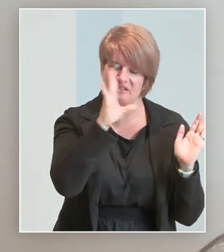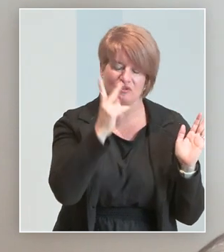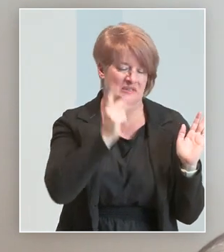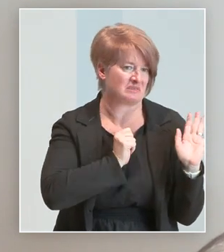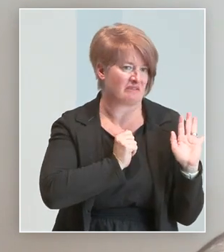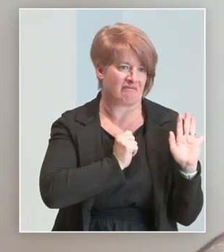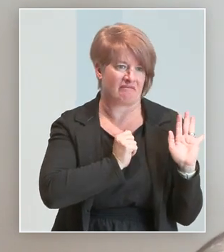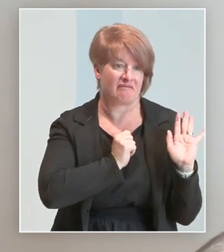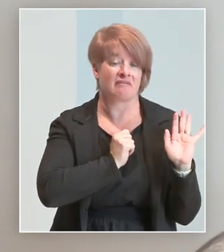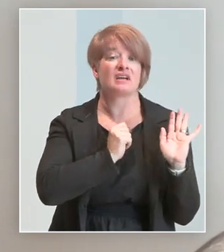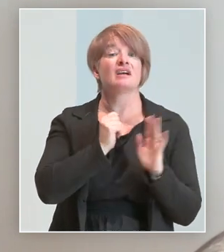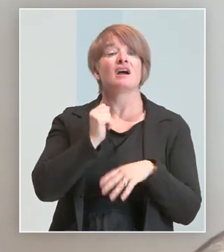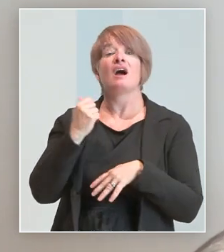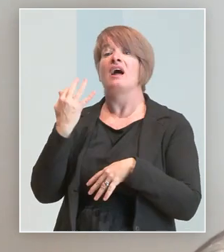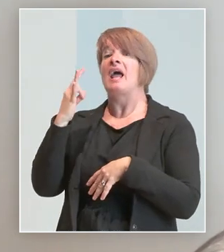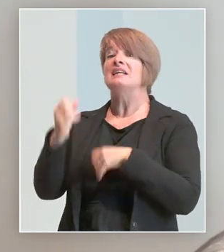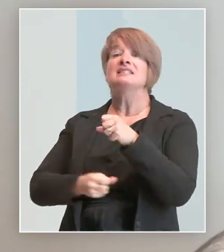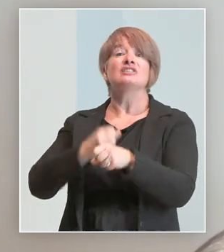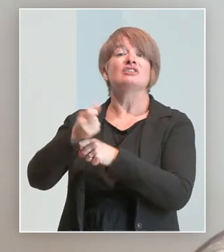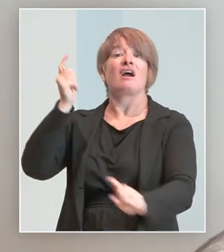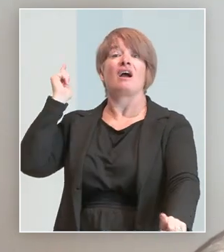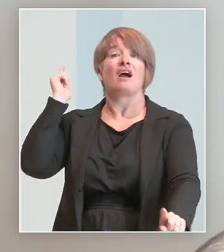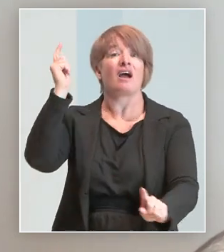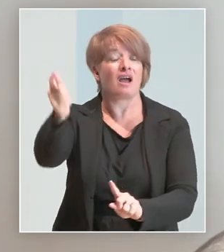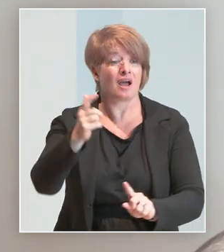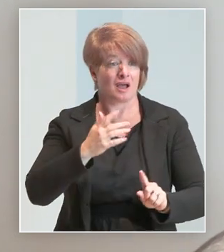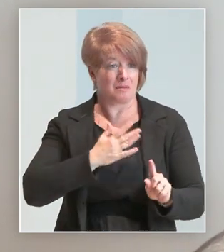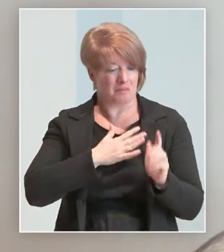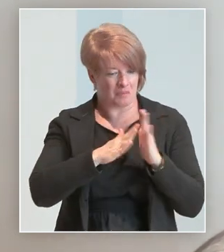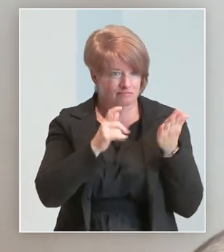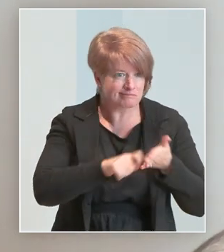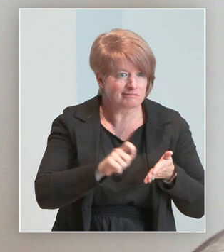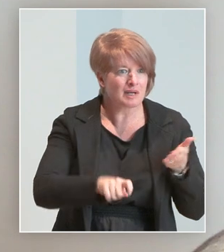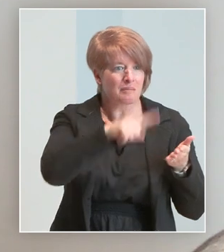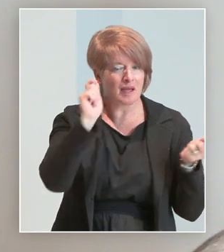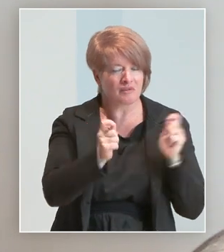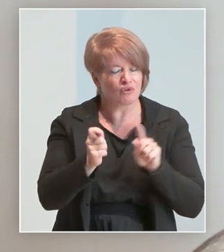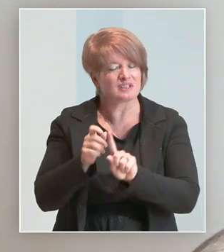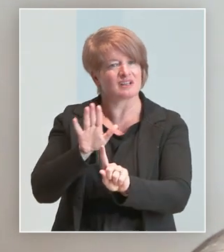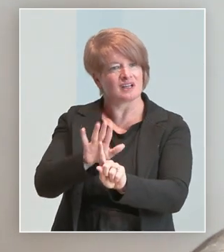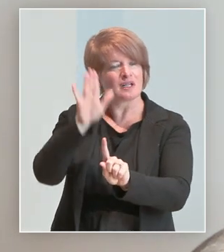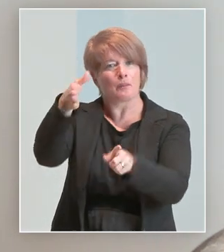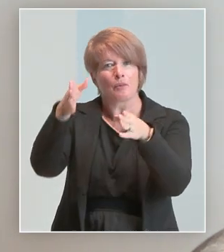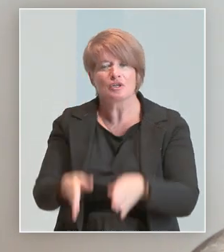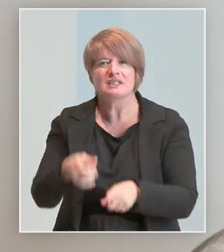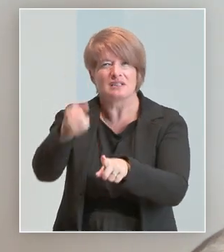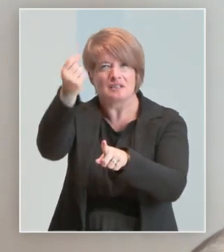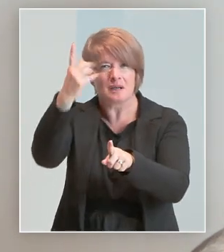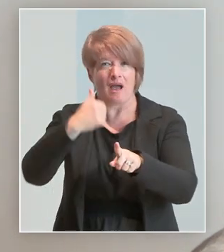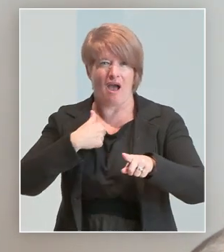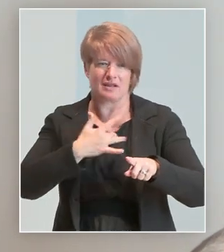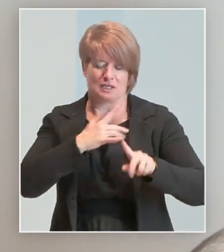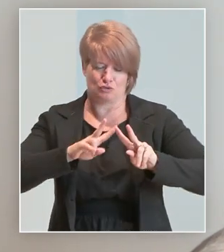another artist knowing what my project is with Black Metamorphosis and with his understanding of how I go beneath the